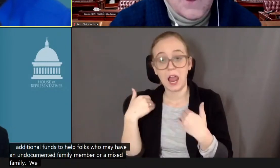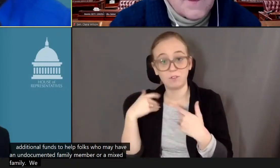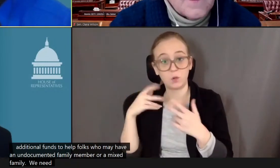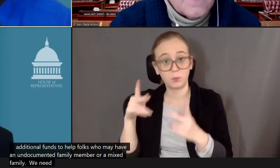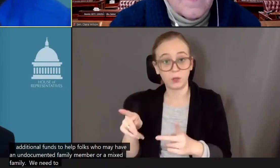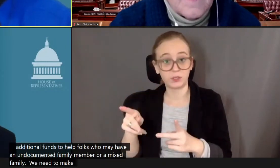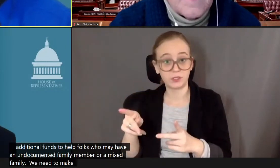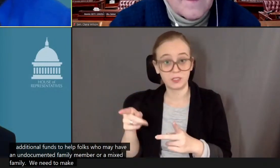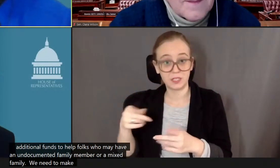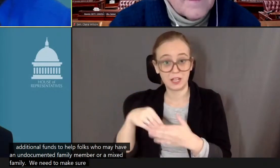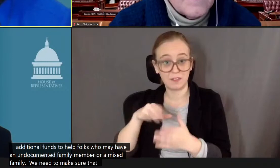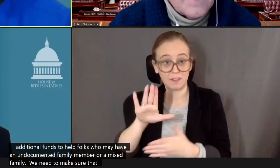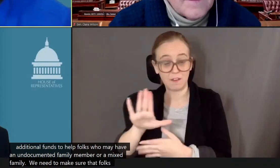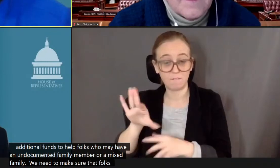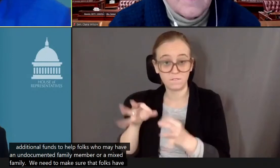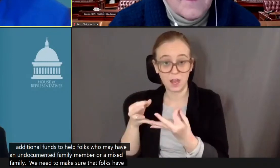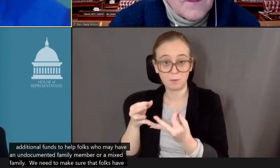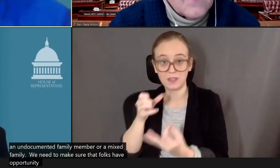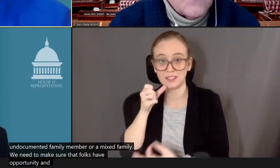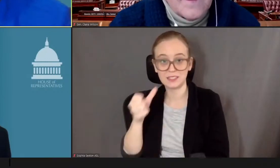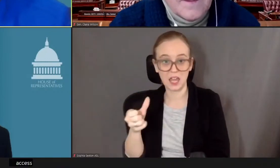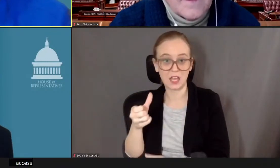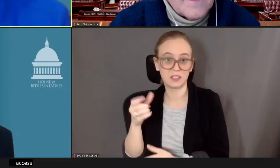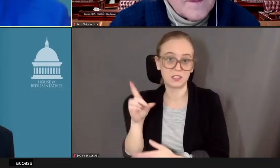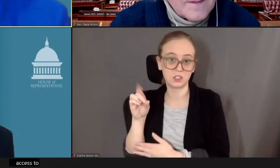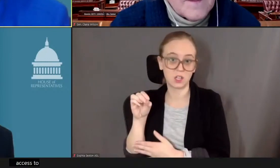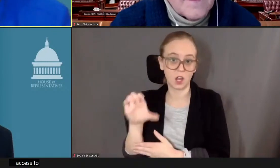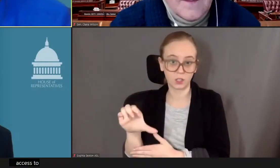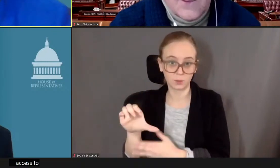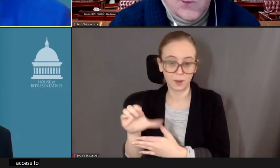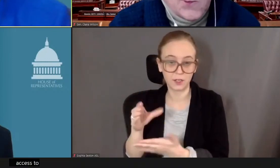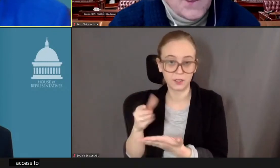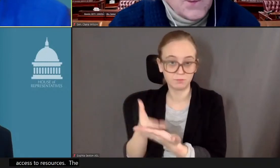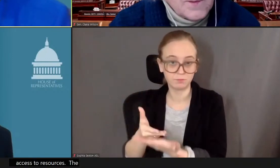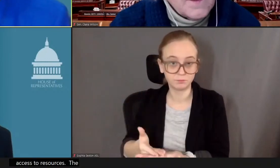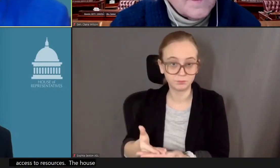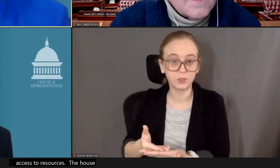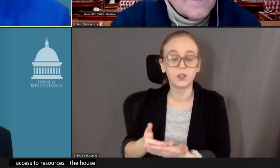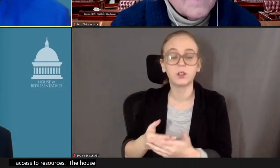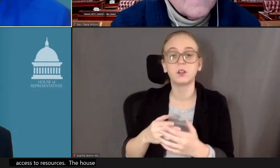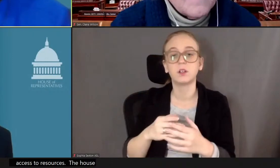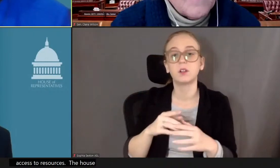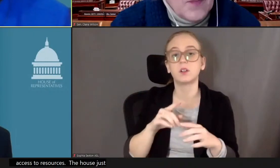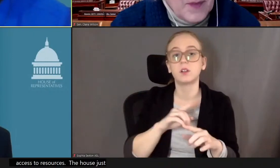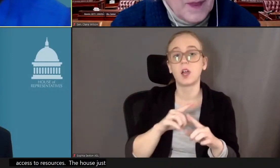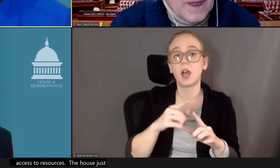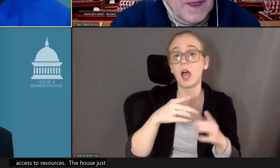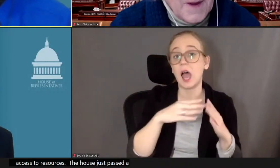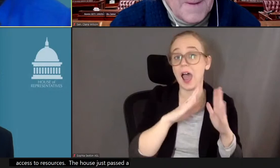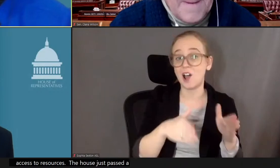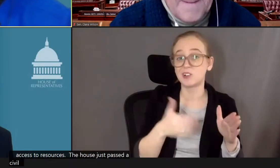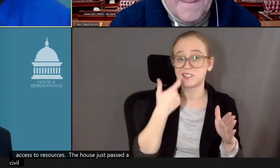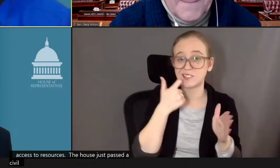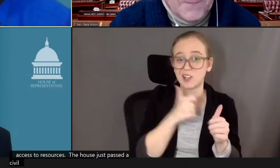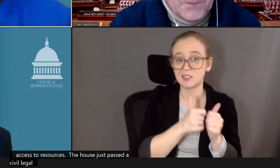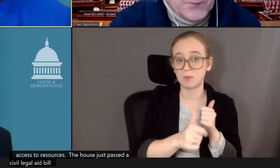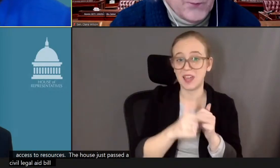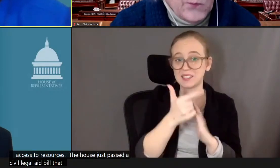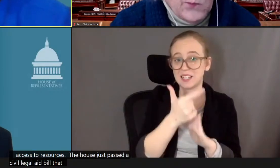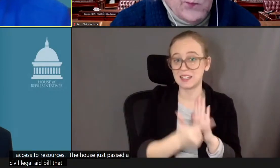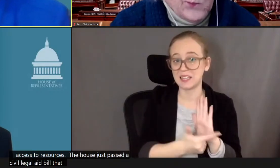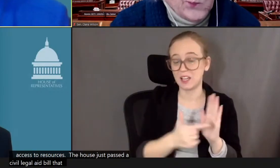have opportunity and access to resources. The House just passed a civil legal aid bill that allows